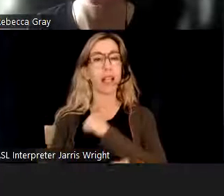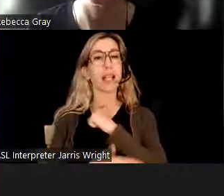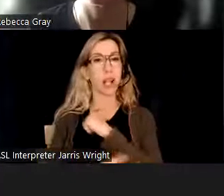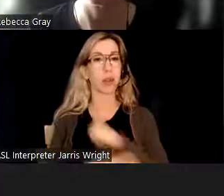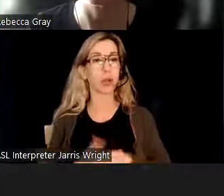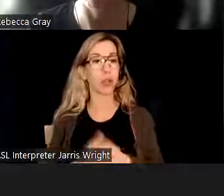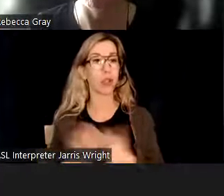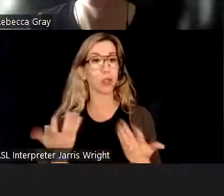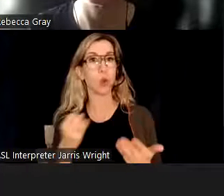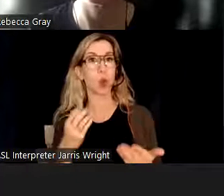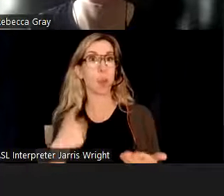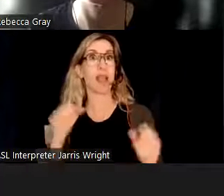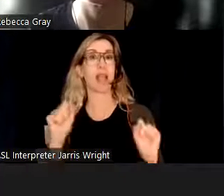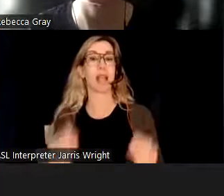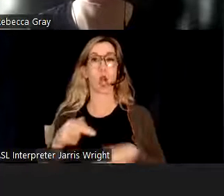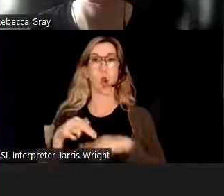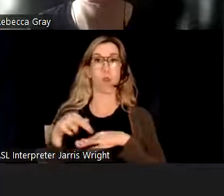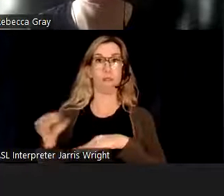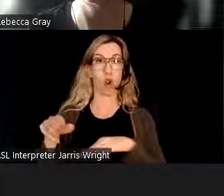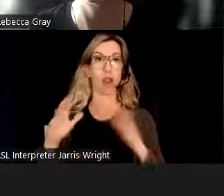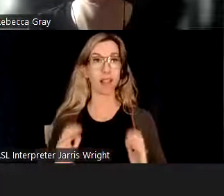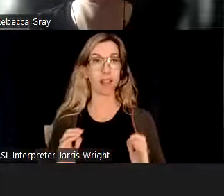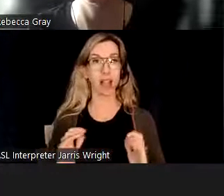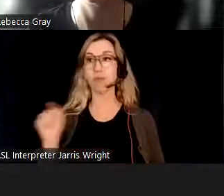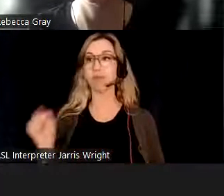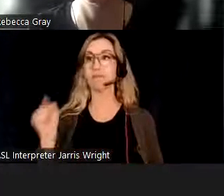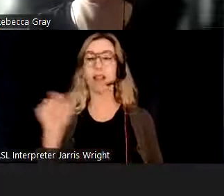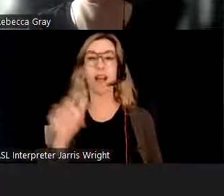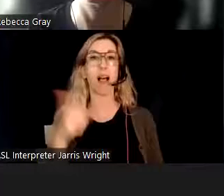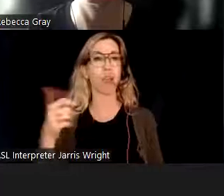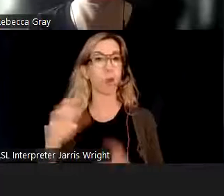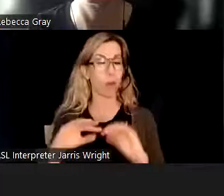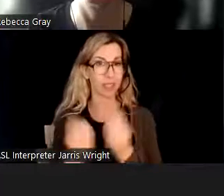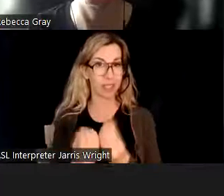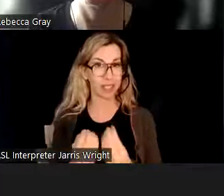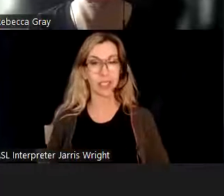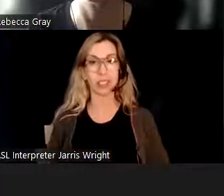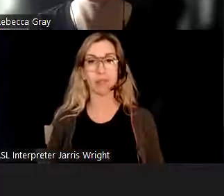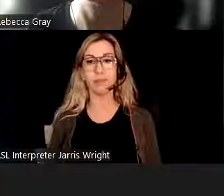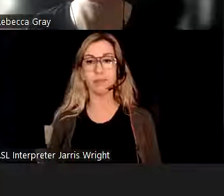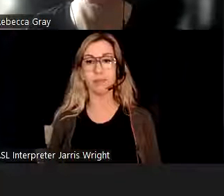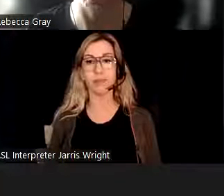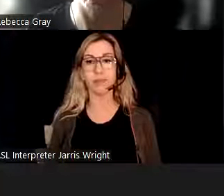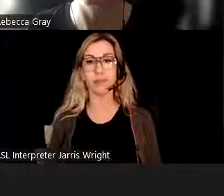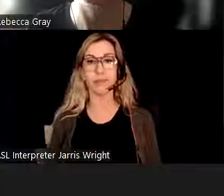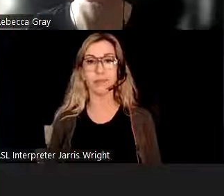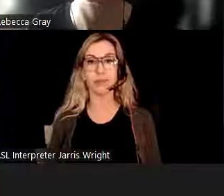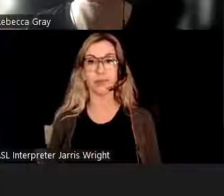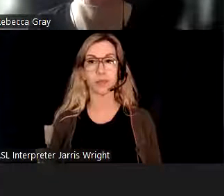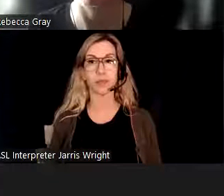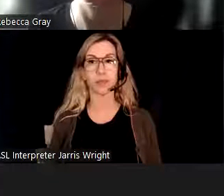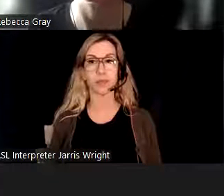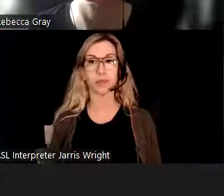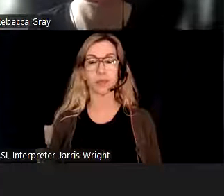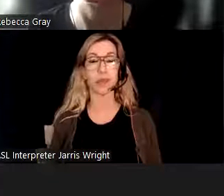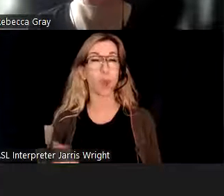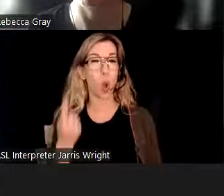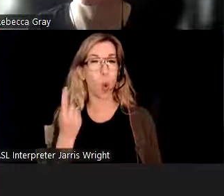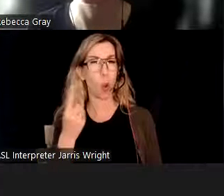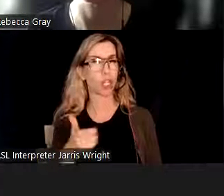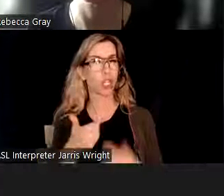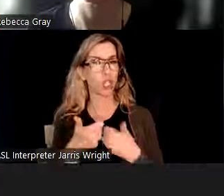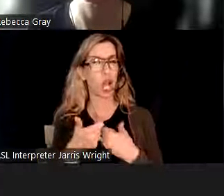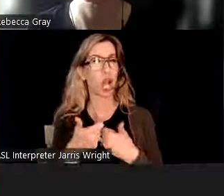we could refer our clients to these other organizations. One of our challenges in running a court-ordered community